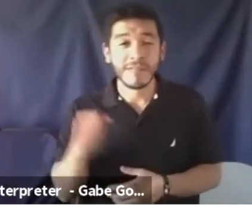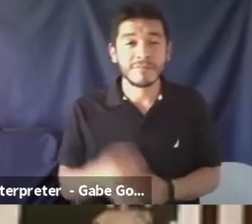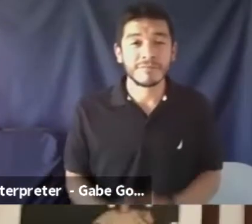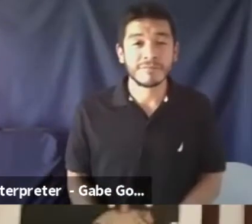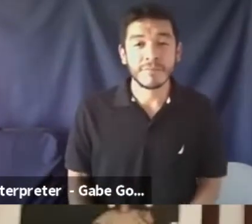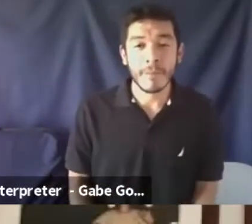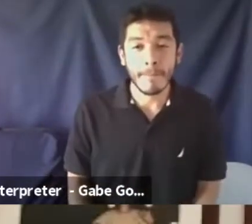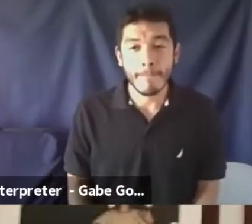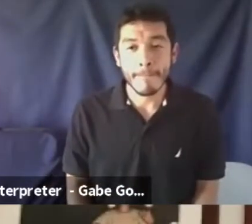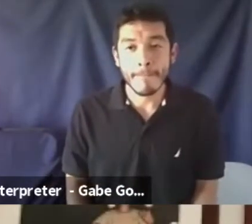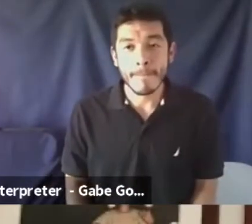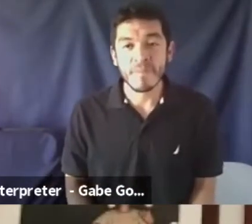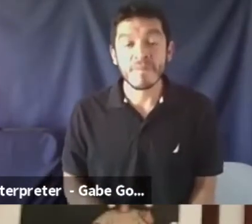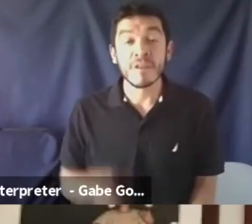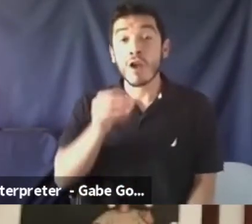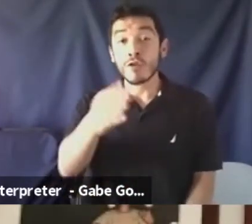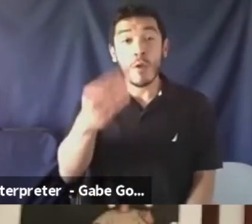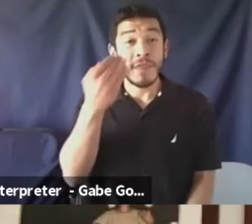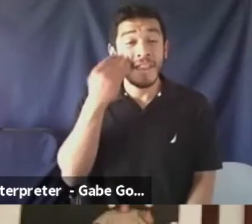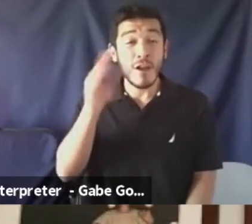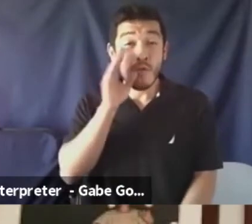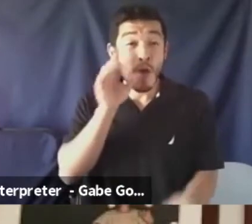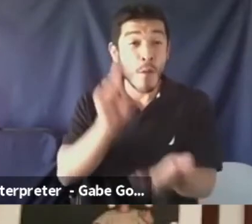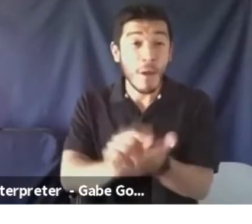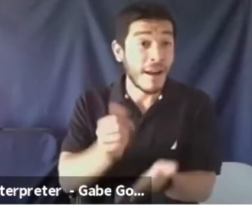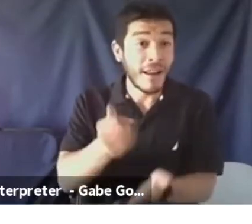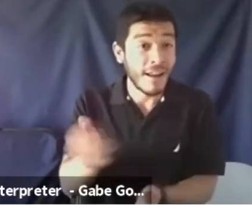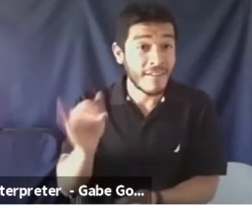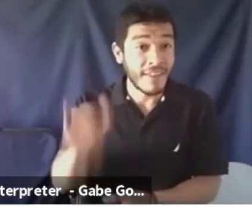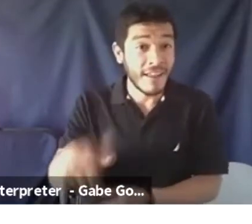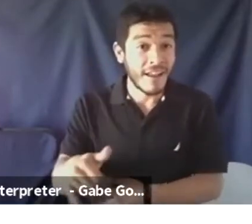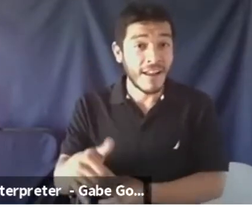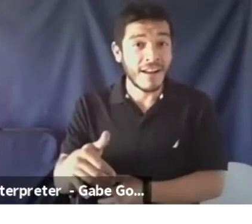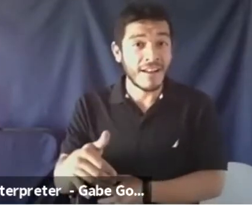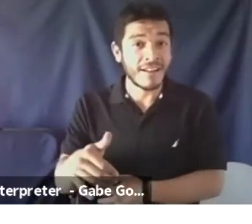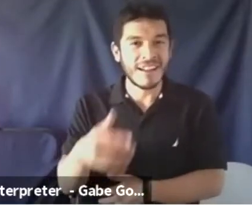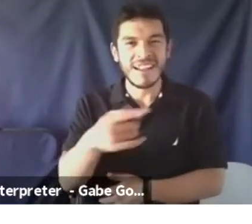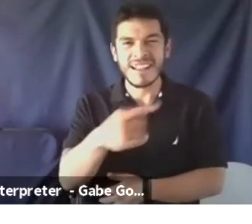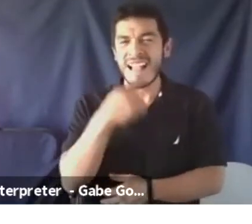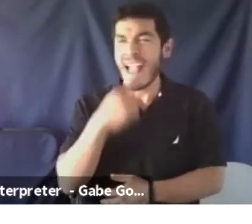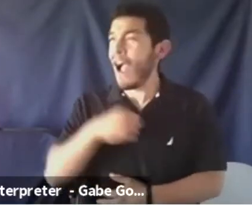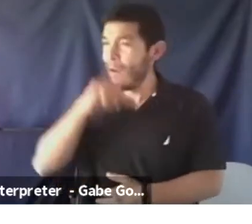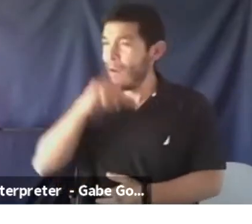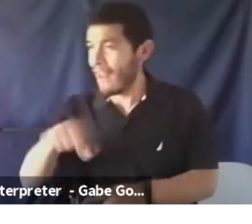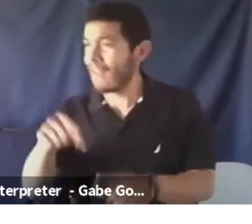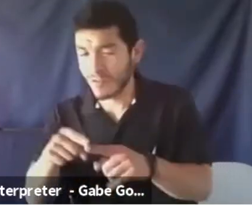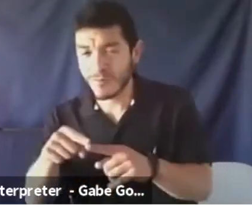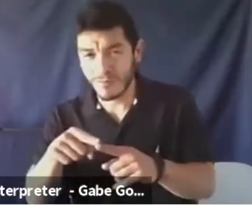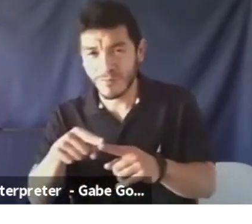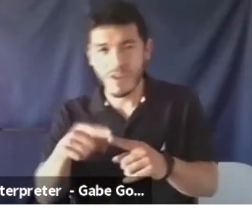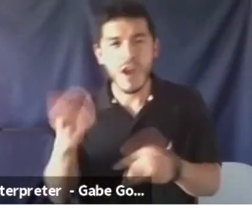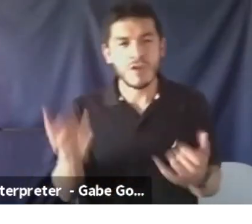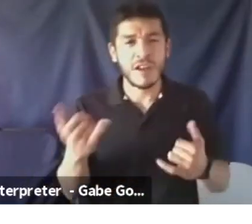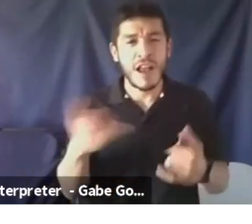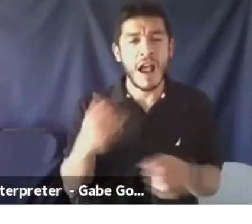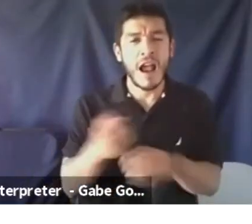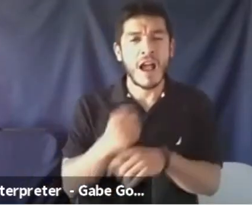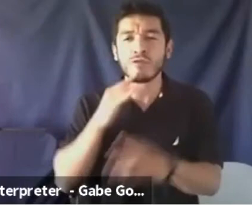Do you think you'll publish any of that? Will any of that be? I would love to. And today I got to speak with Mama Okua